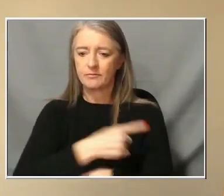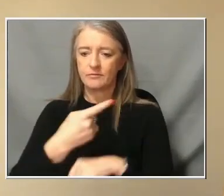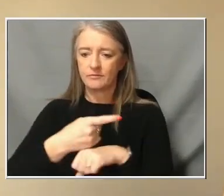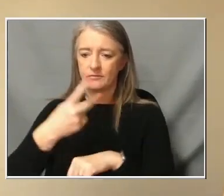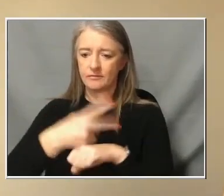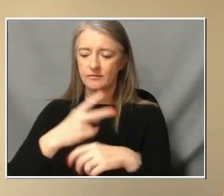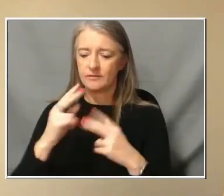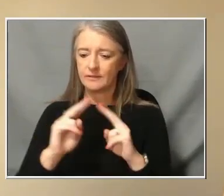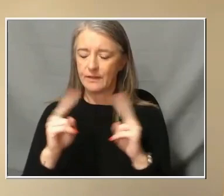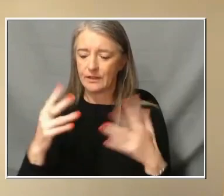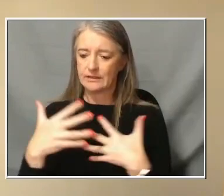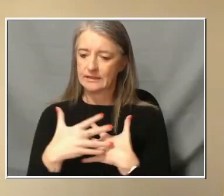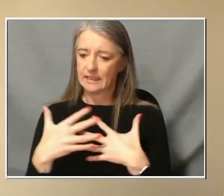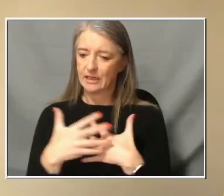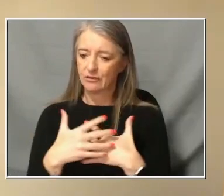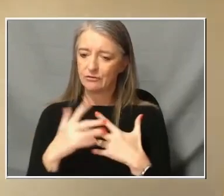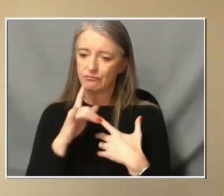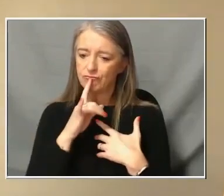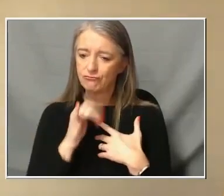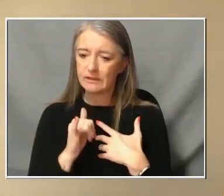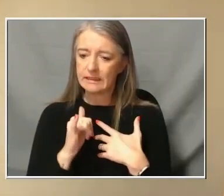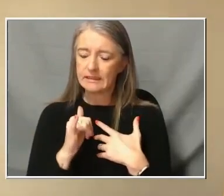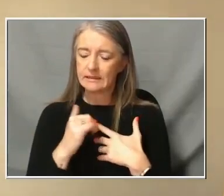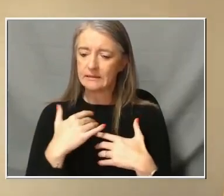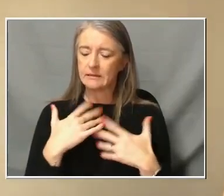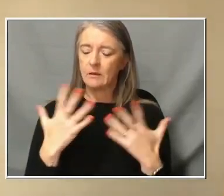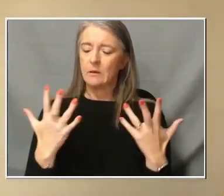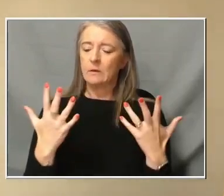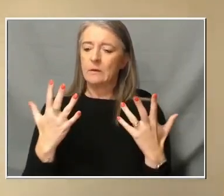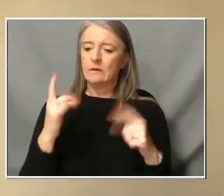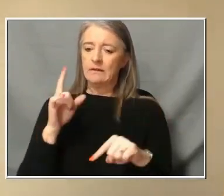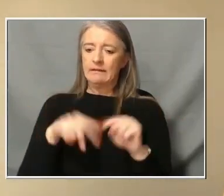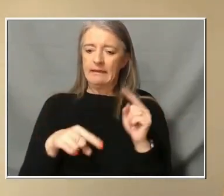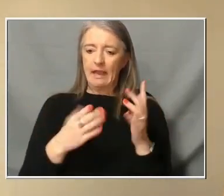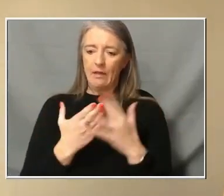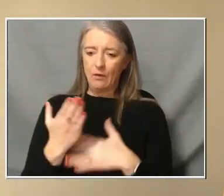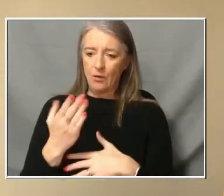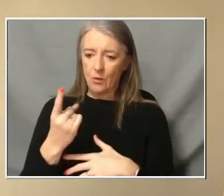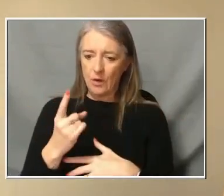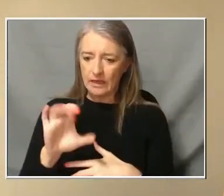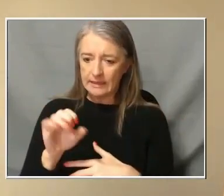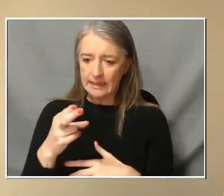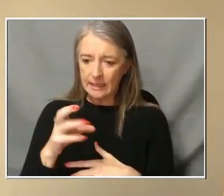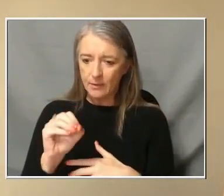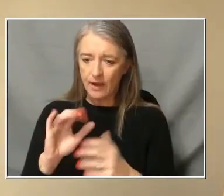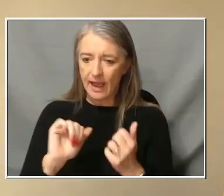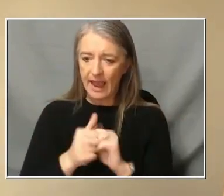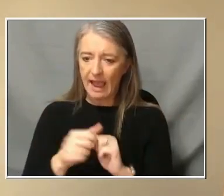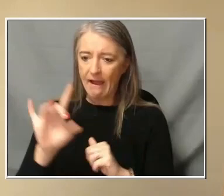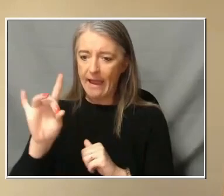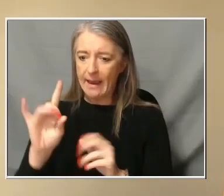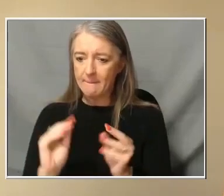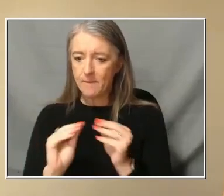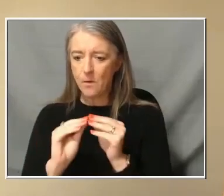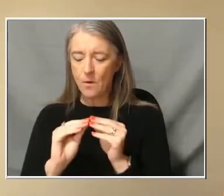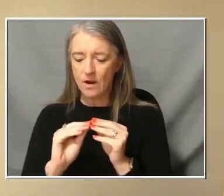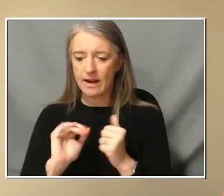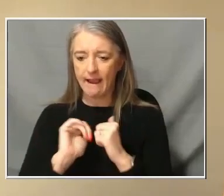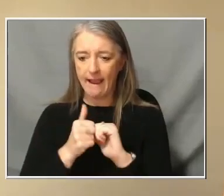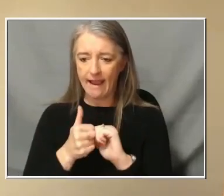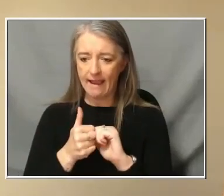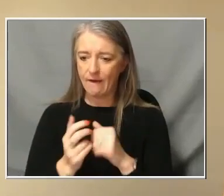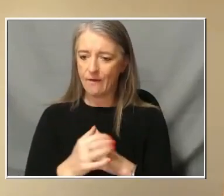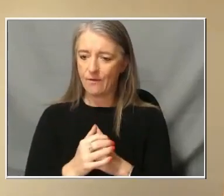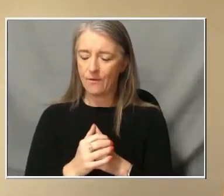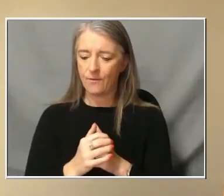very scary. I was, kind of in my head saying, if I can't get through one round, how am I going to get through 8 more? Right.